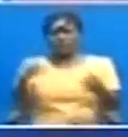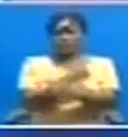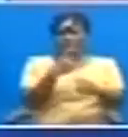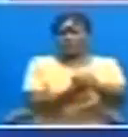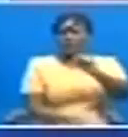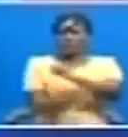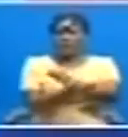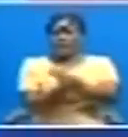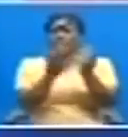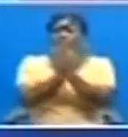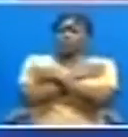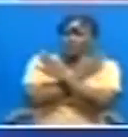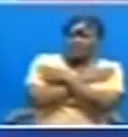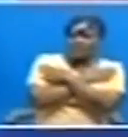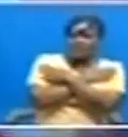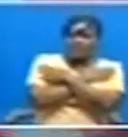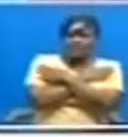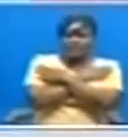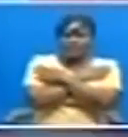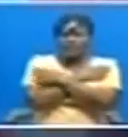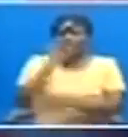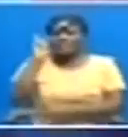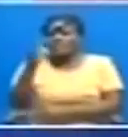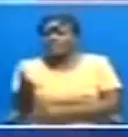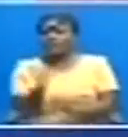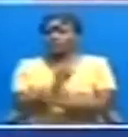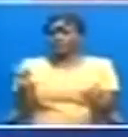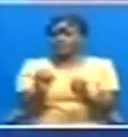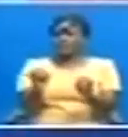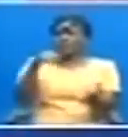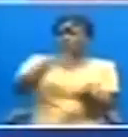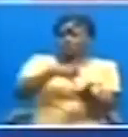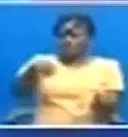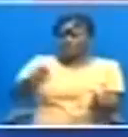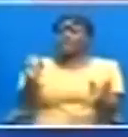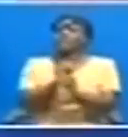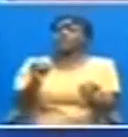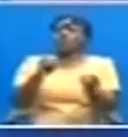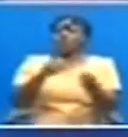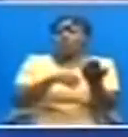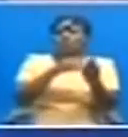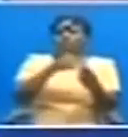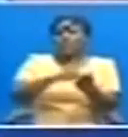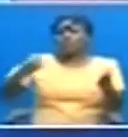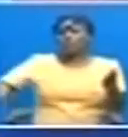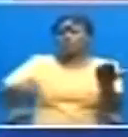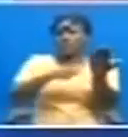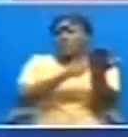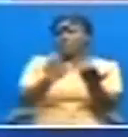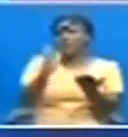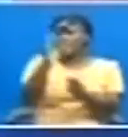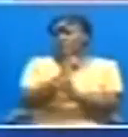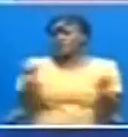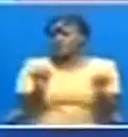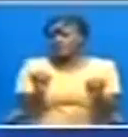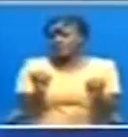their friends, withdraw from that, don't be seen even around there, don't even include yourself in the list, remove your name from the and people